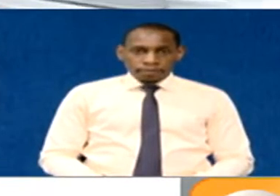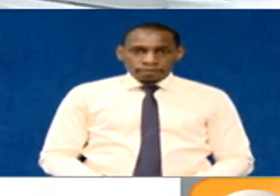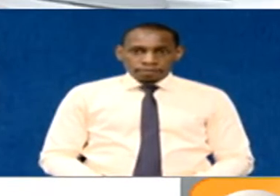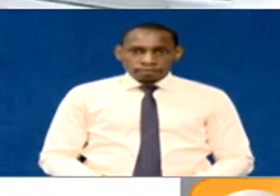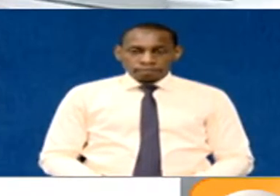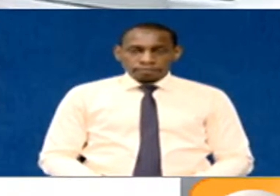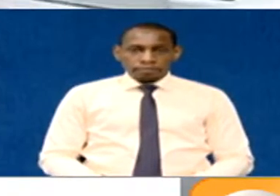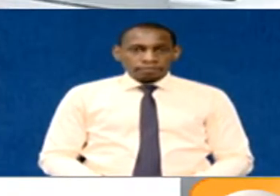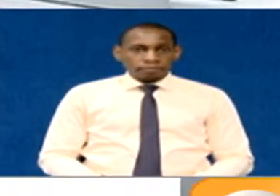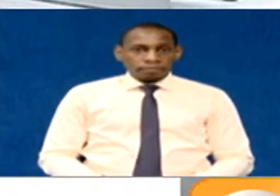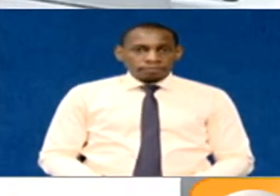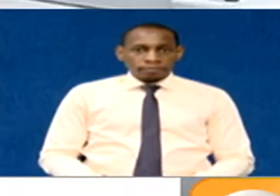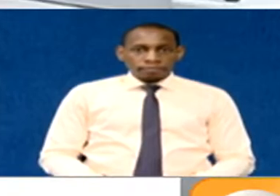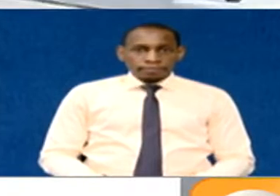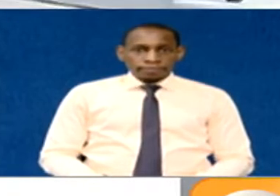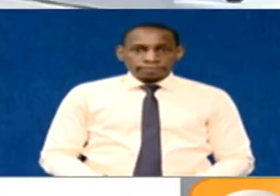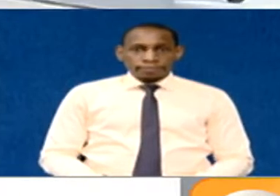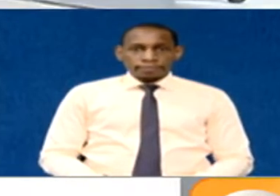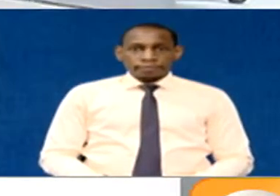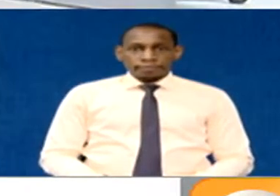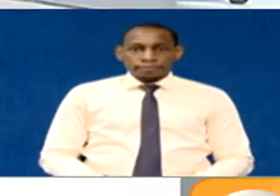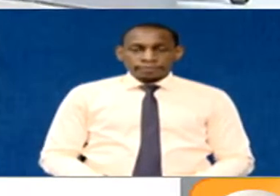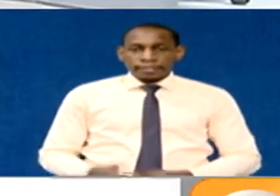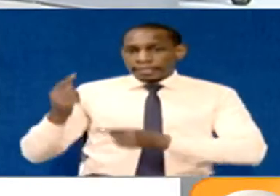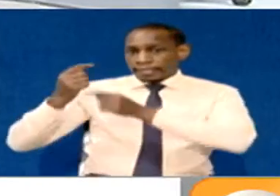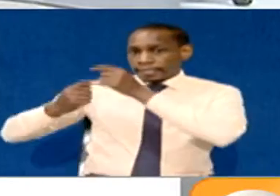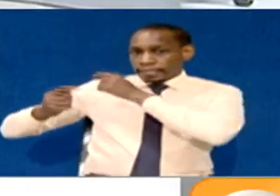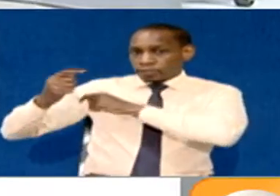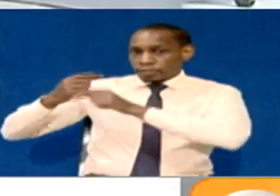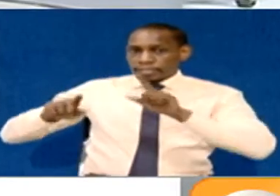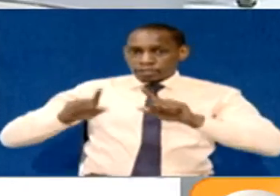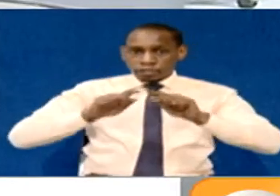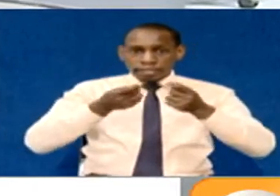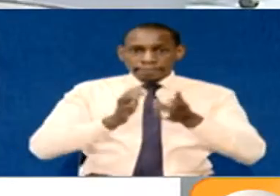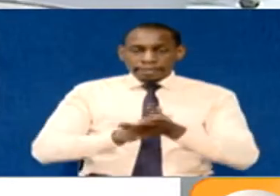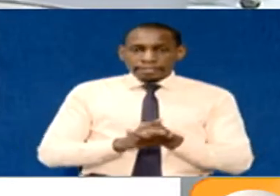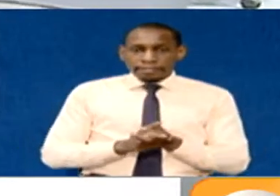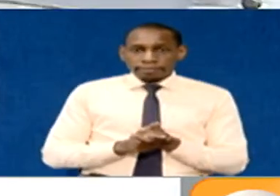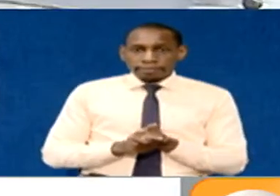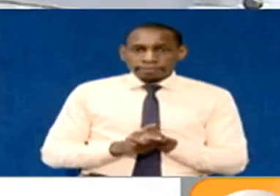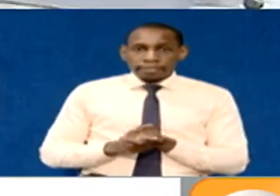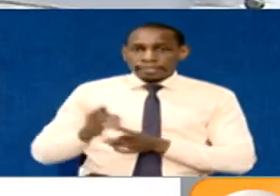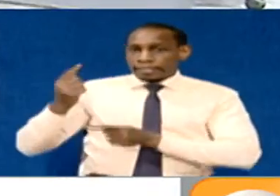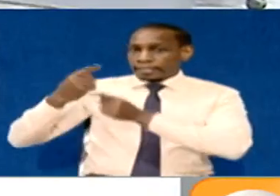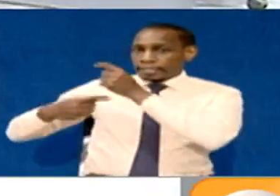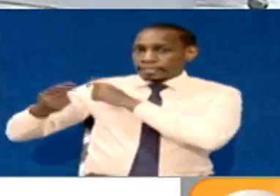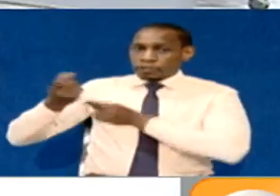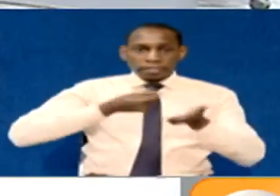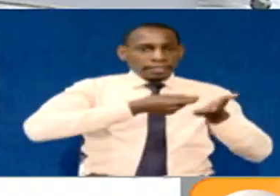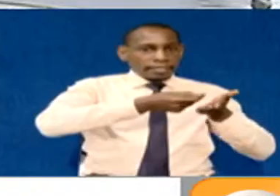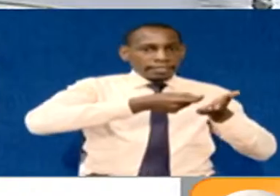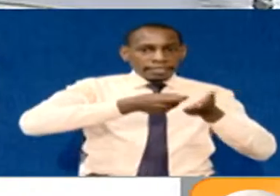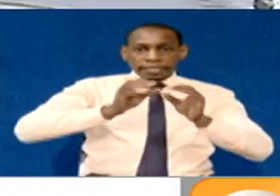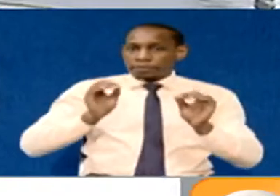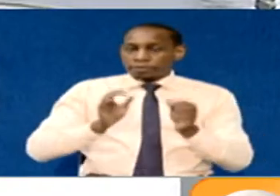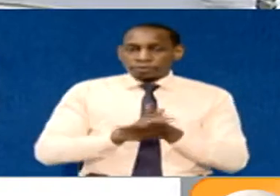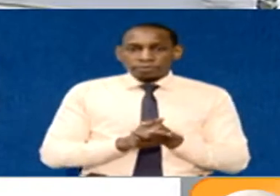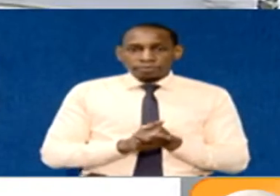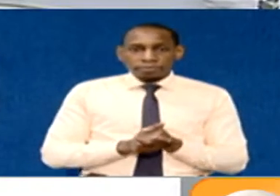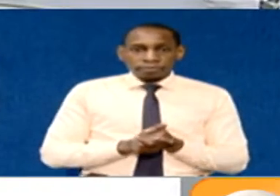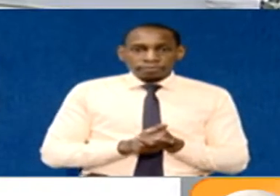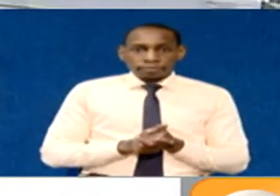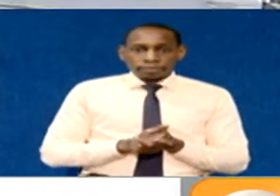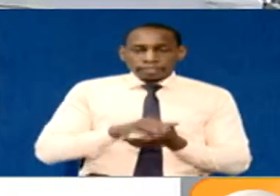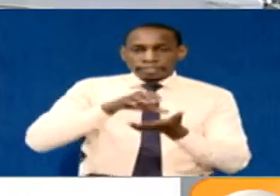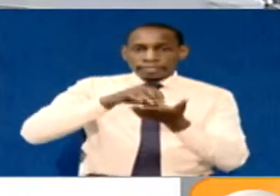raising, which is the breakdown of traditions. You see, traditions are not written. And what all these episodes